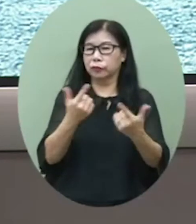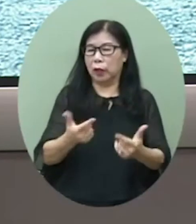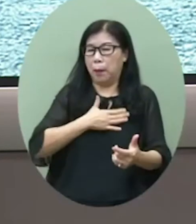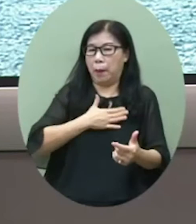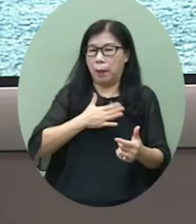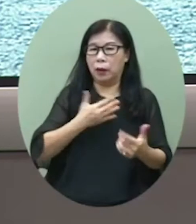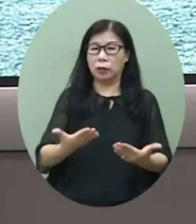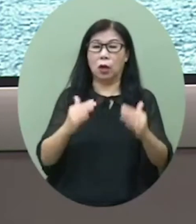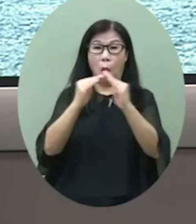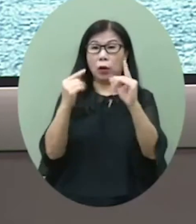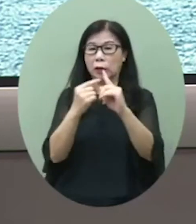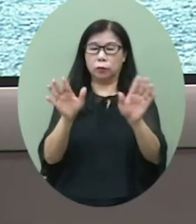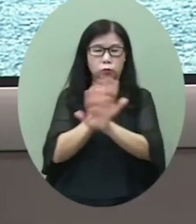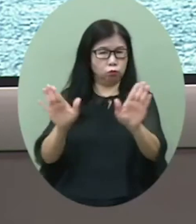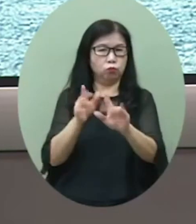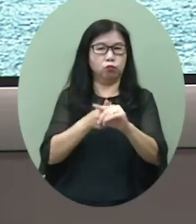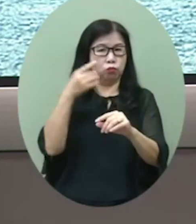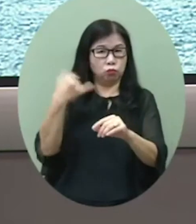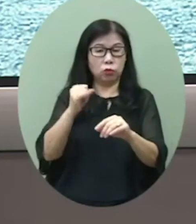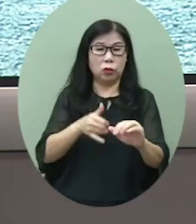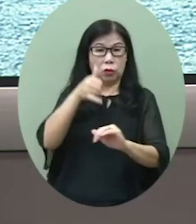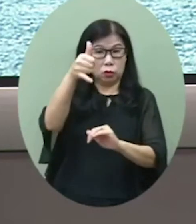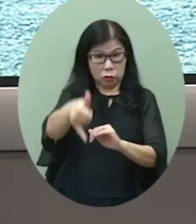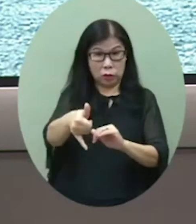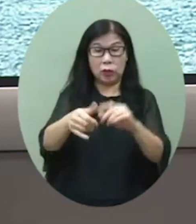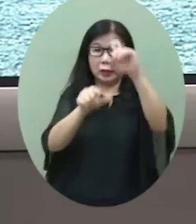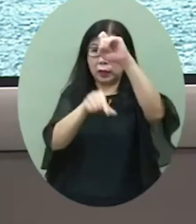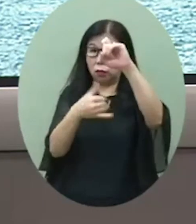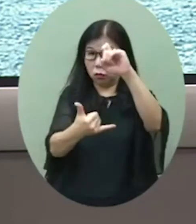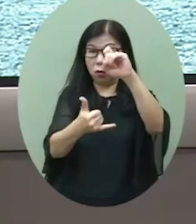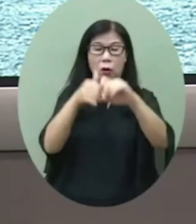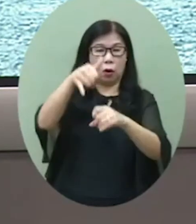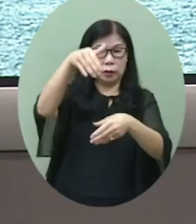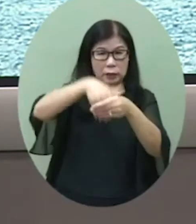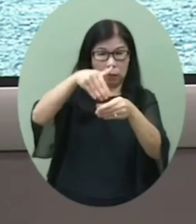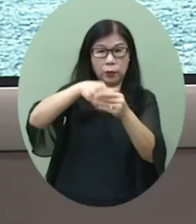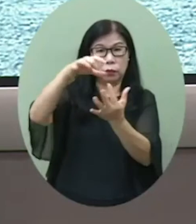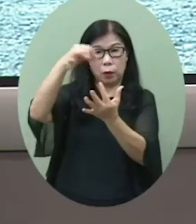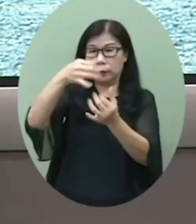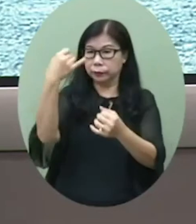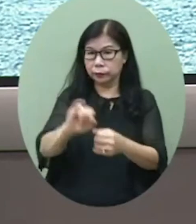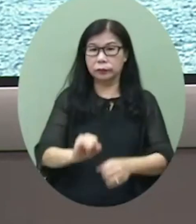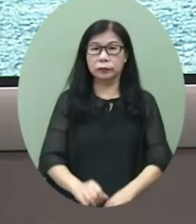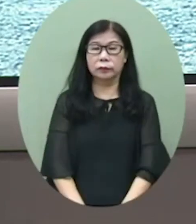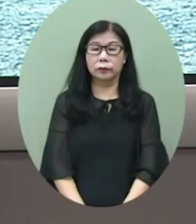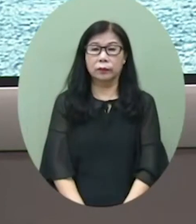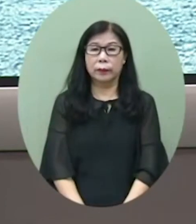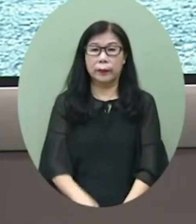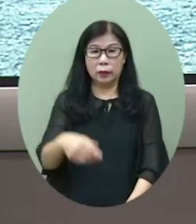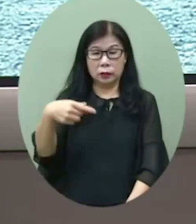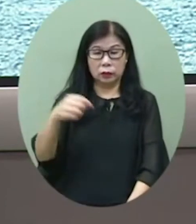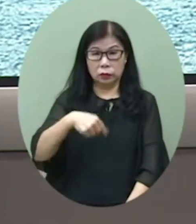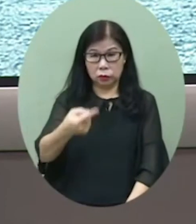virus. Probably, therefore, they may not go out to vote, or their family members may not want them to go out to vote on the